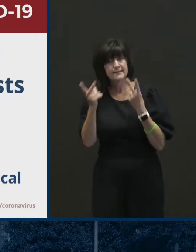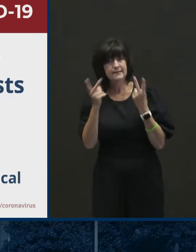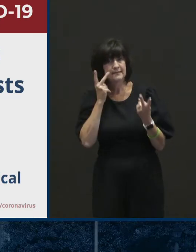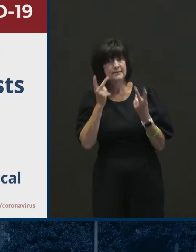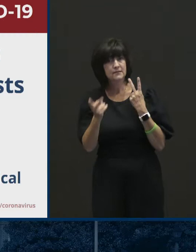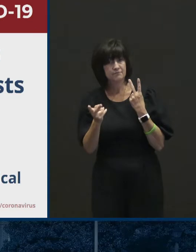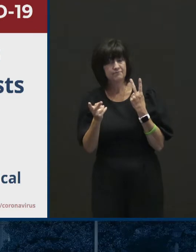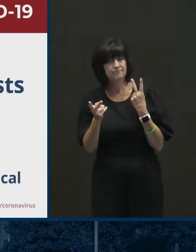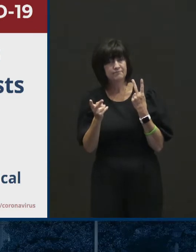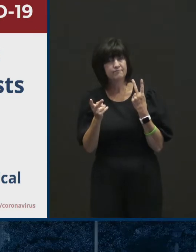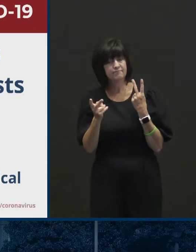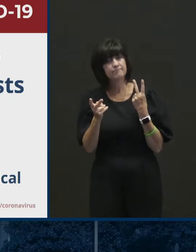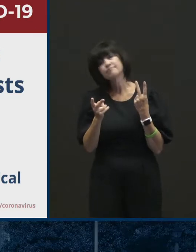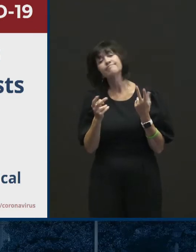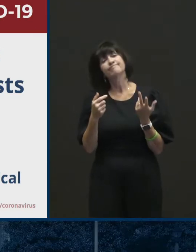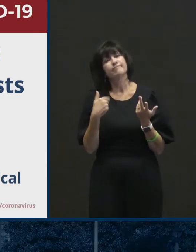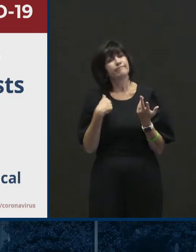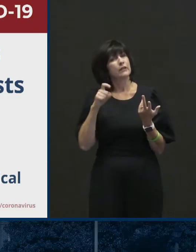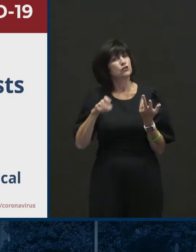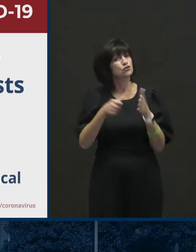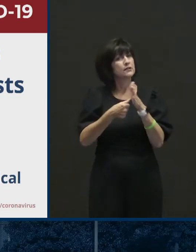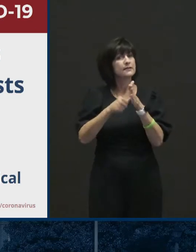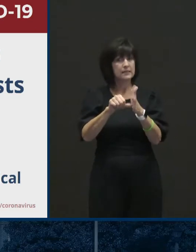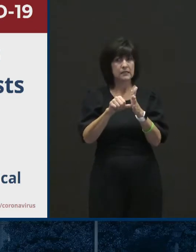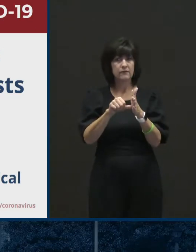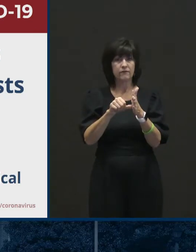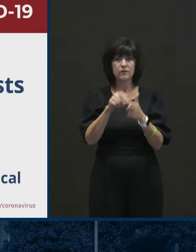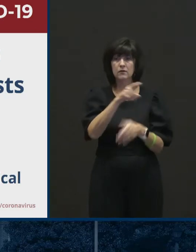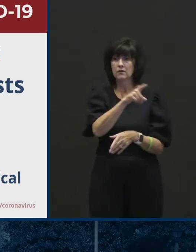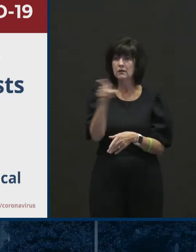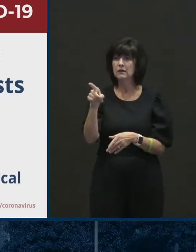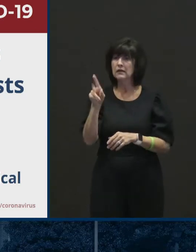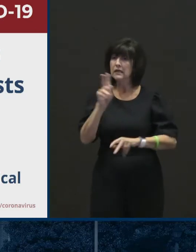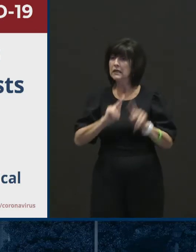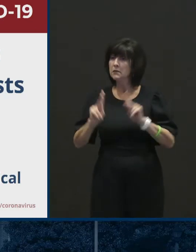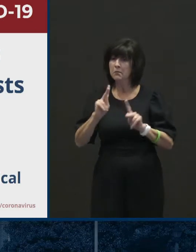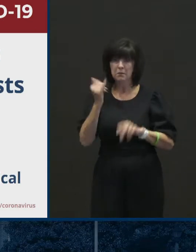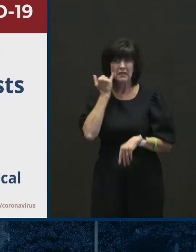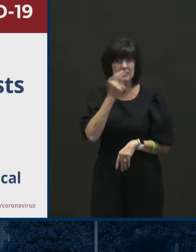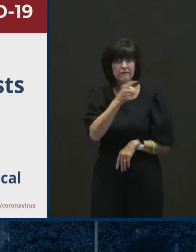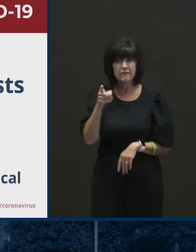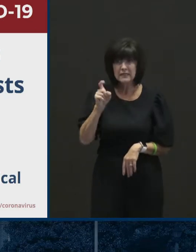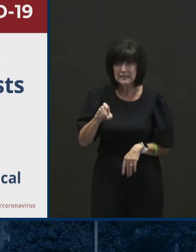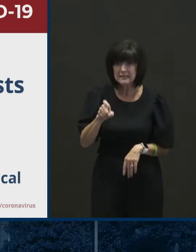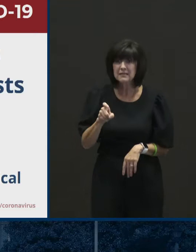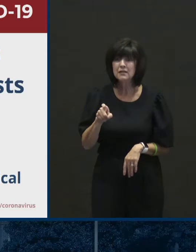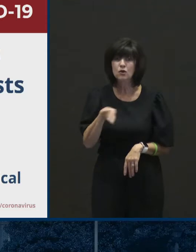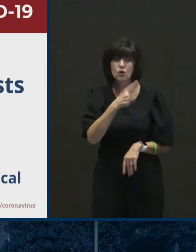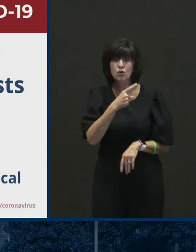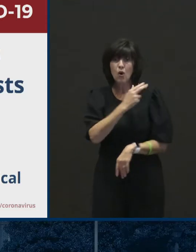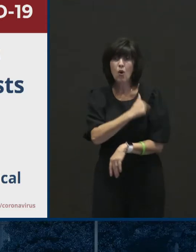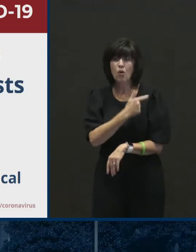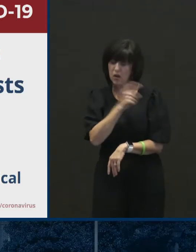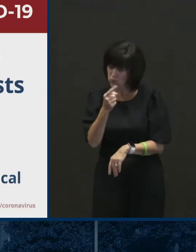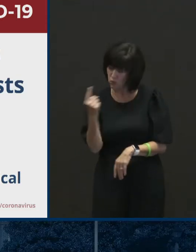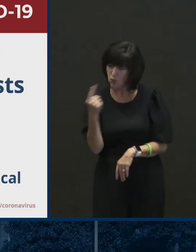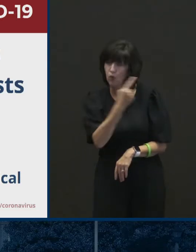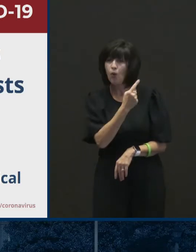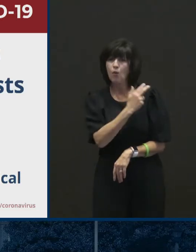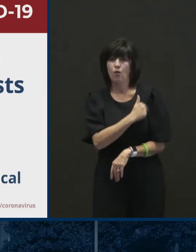that I should point out. Those of you who need hospital care, you should go to the hospital. They